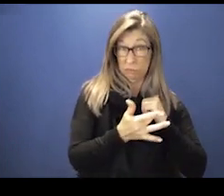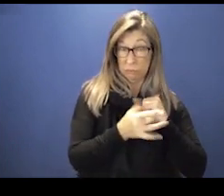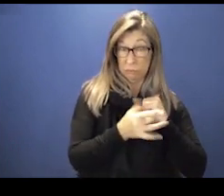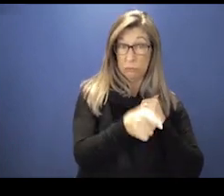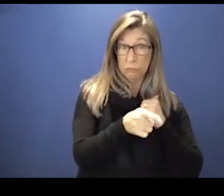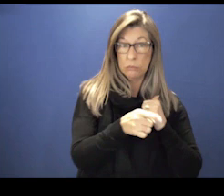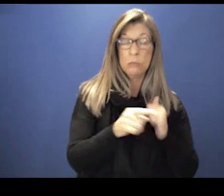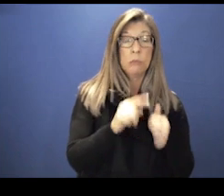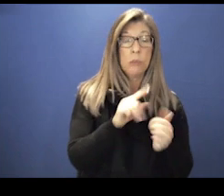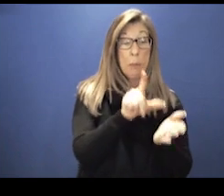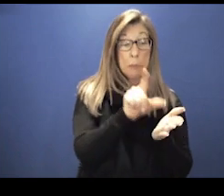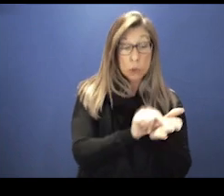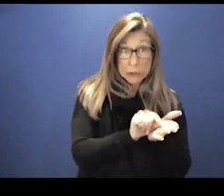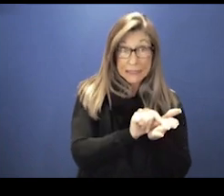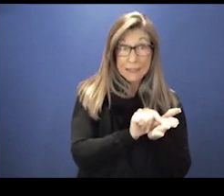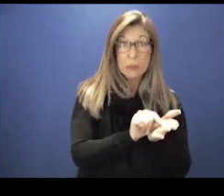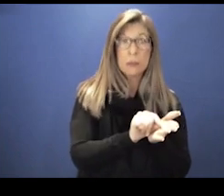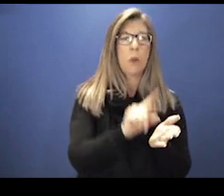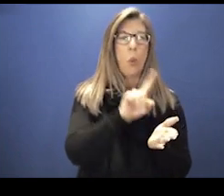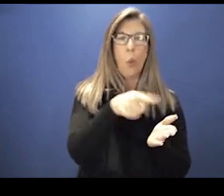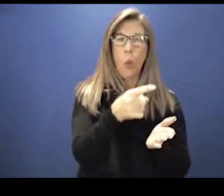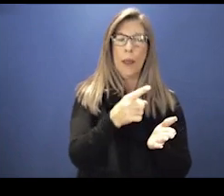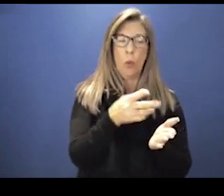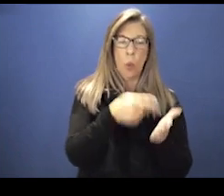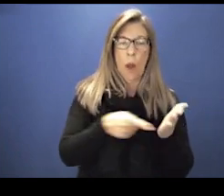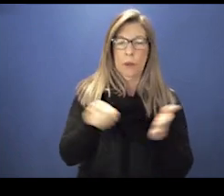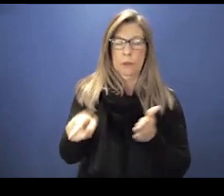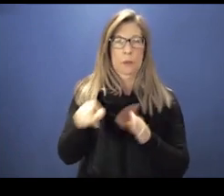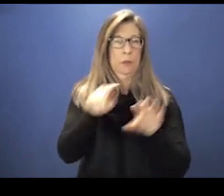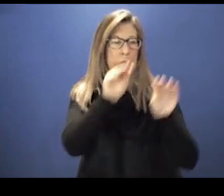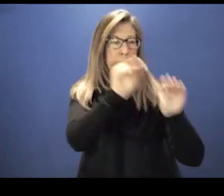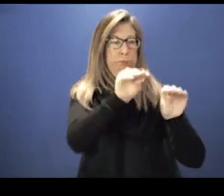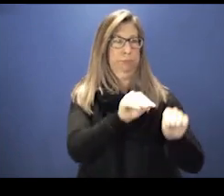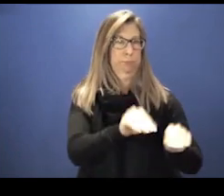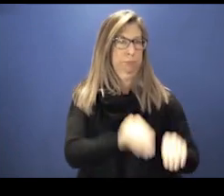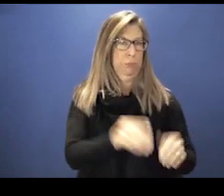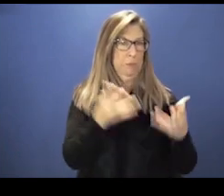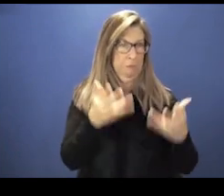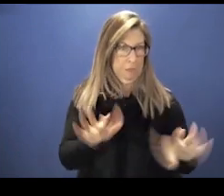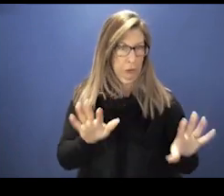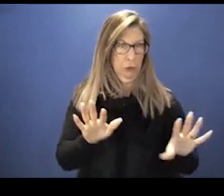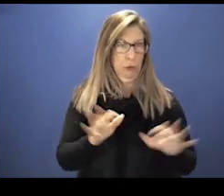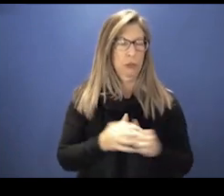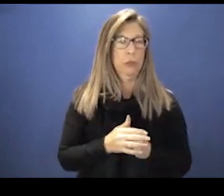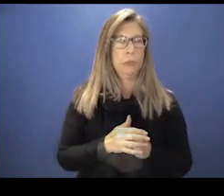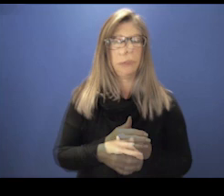only those pages with input from the medical practitioner will print.